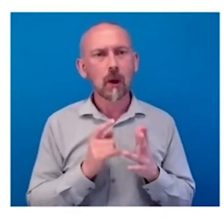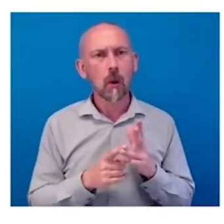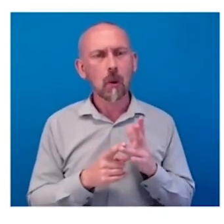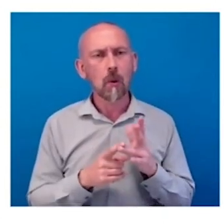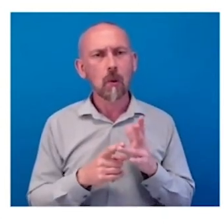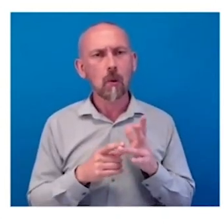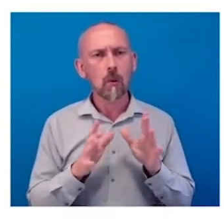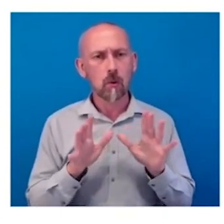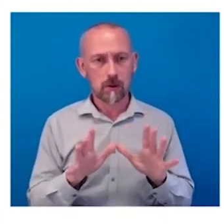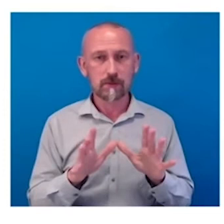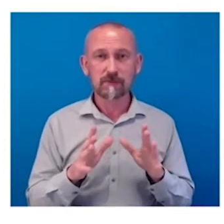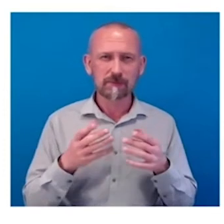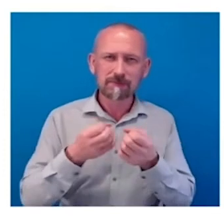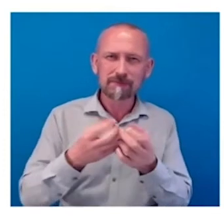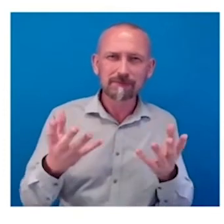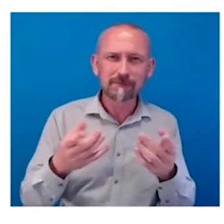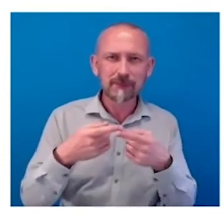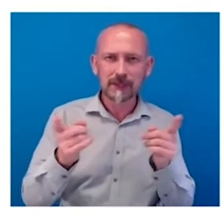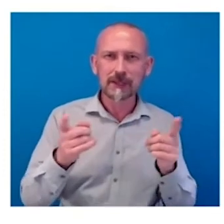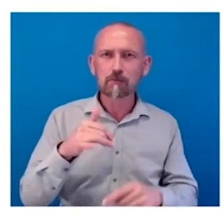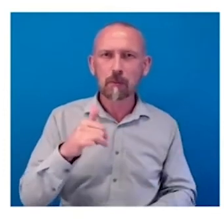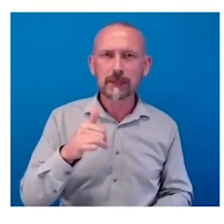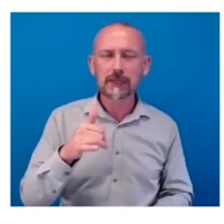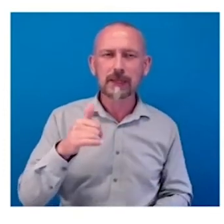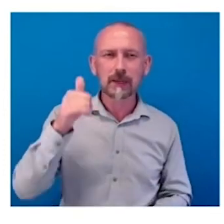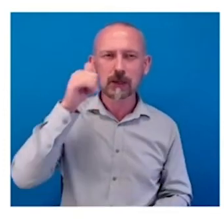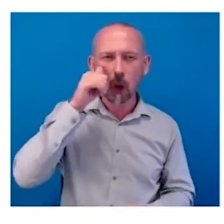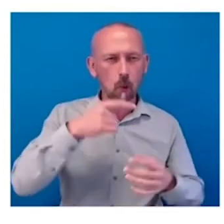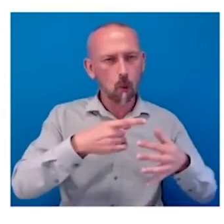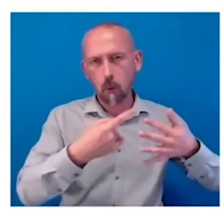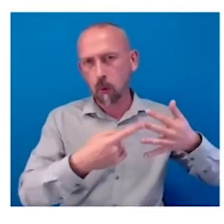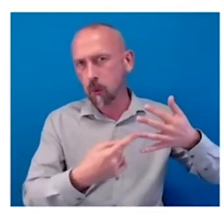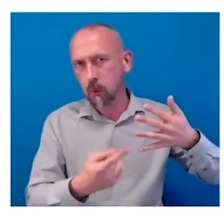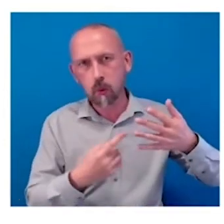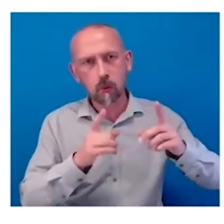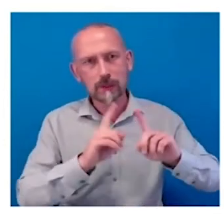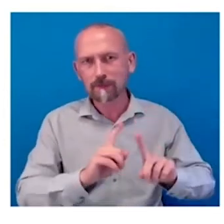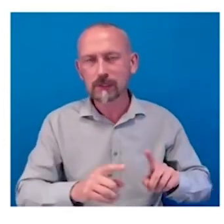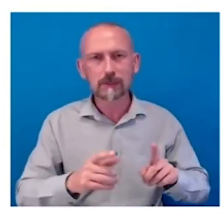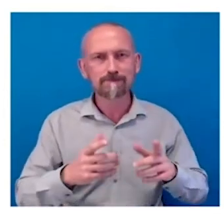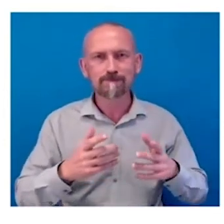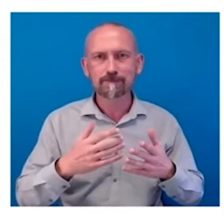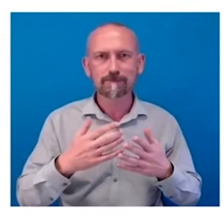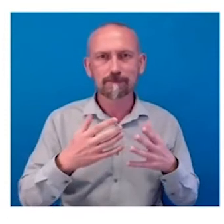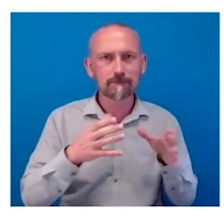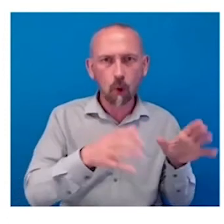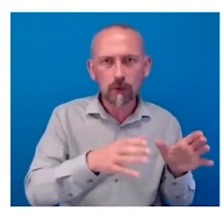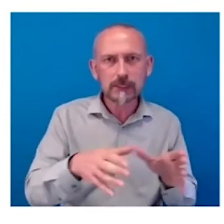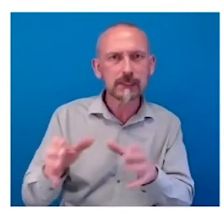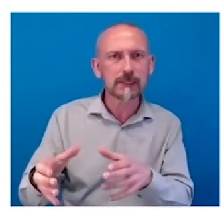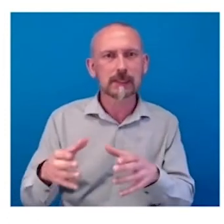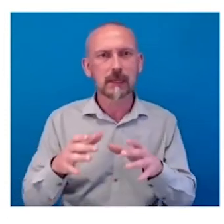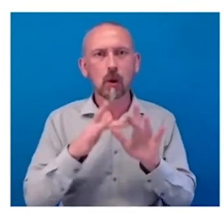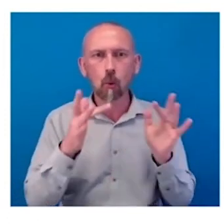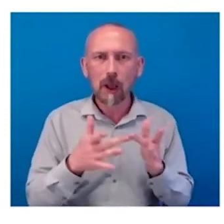All of you, or many of you on the call, will probably be aware of some of the other things that's gone on with the public sector bodies, web accessibility